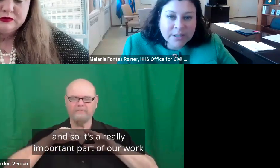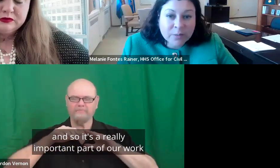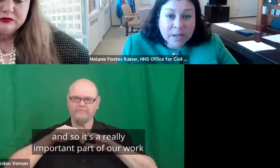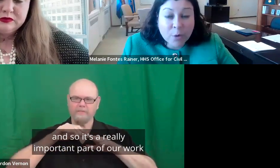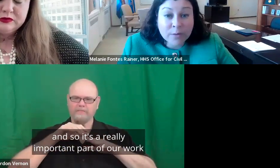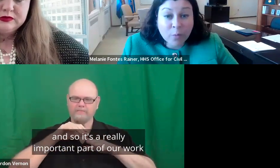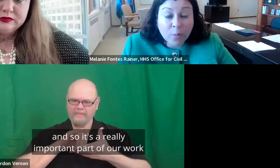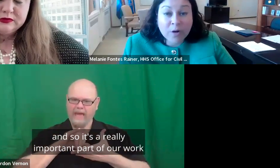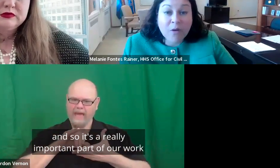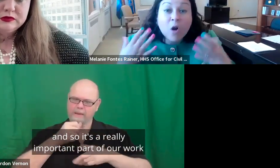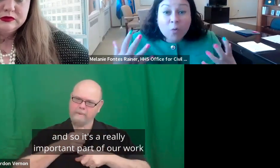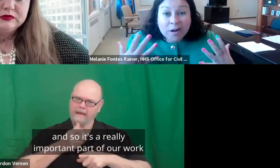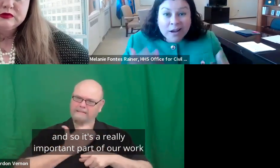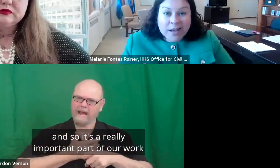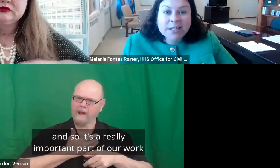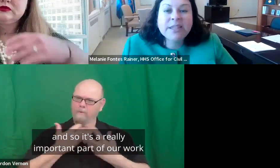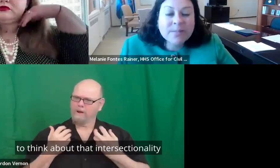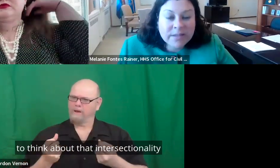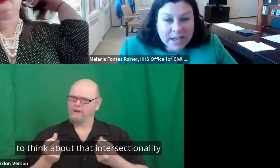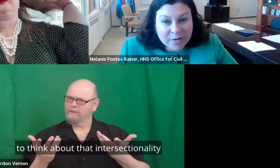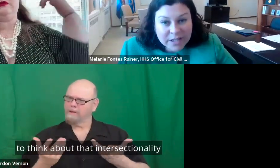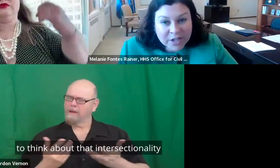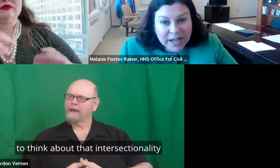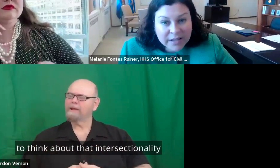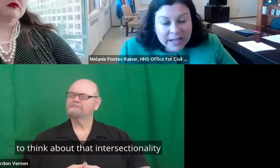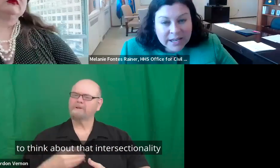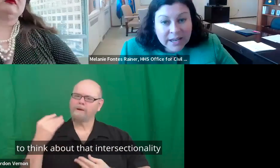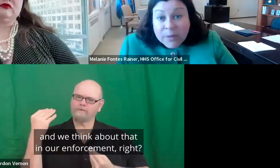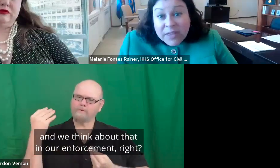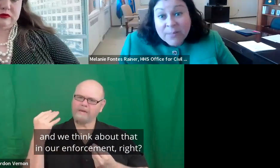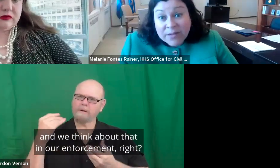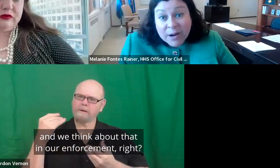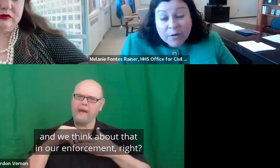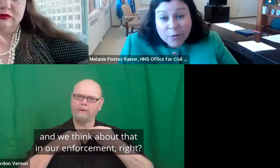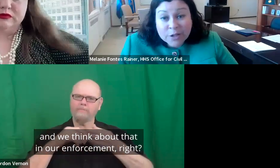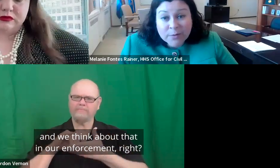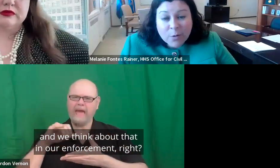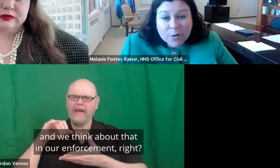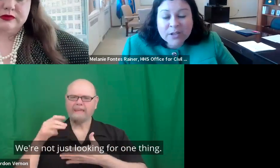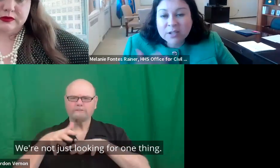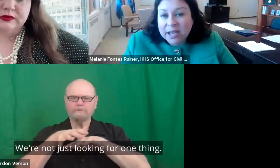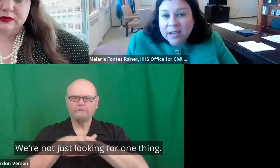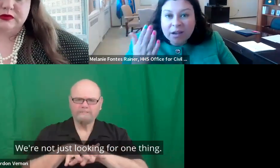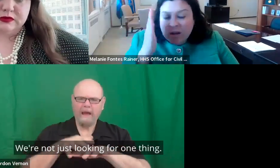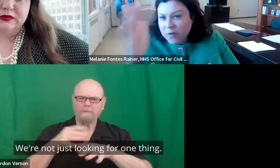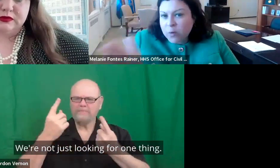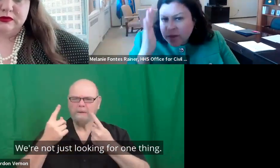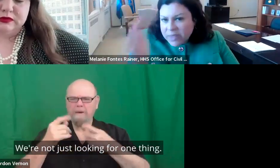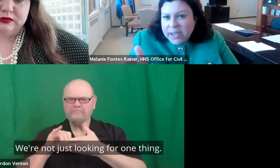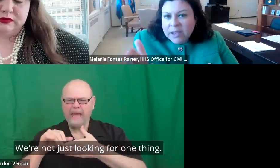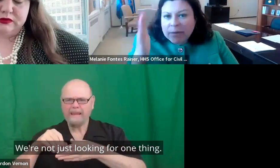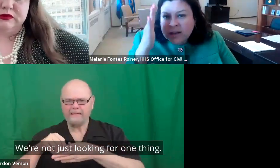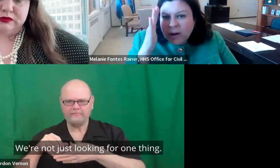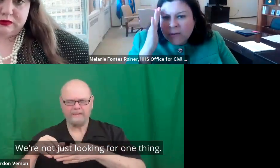And so it's a really important part of our work to think about that intersectionality. And we think about that in our enforcement, right? We're not just looking for